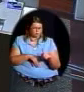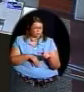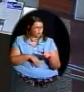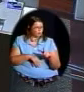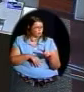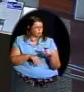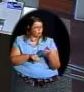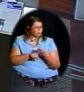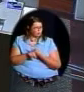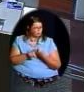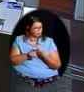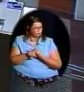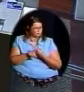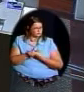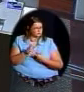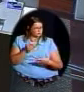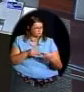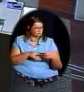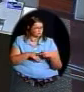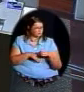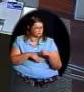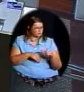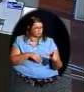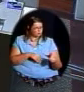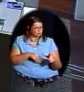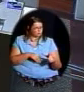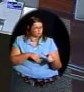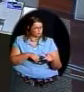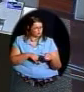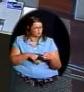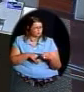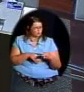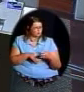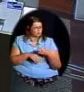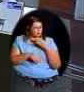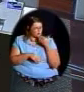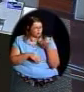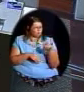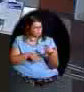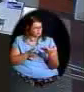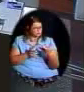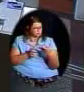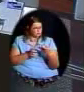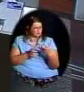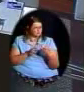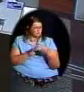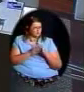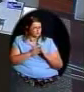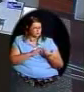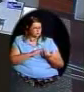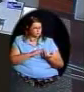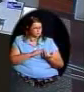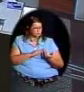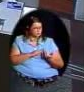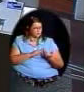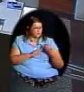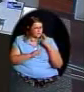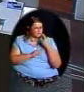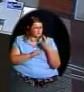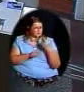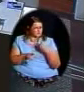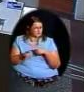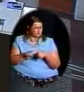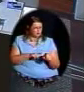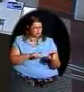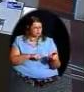pools are providing just over the times that they've been built are most desirable by the community. I think what Ms. Wilhelm's